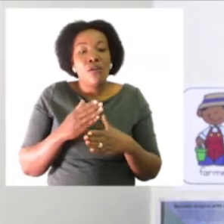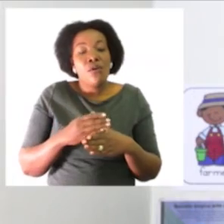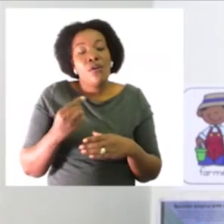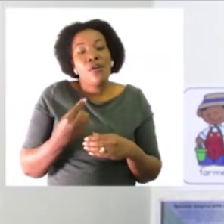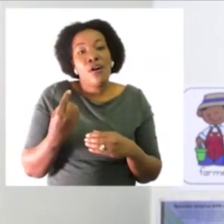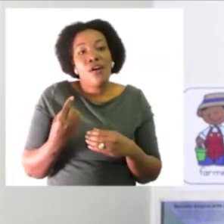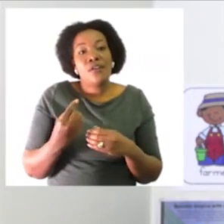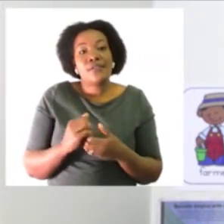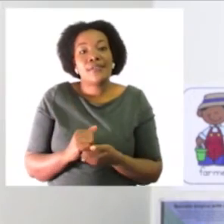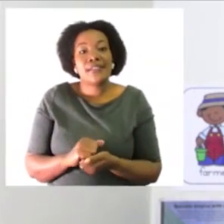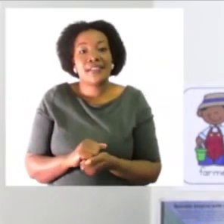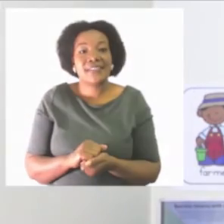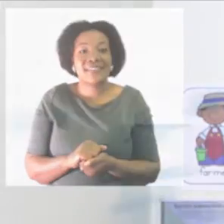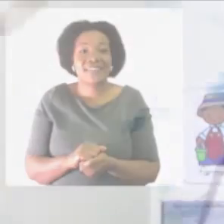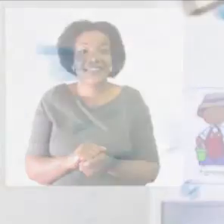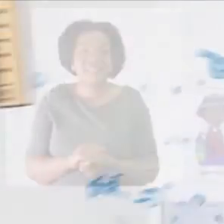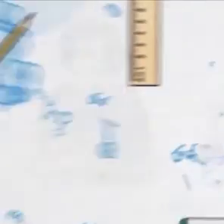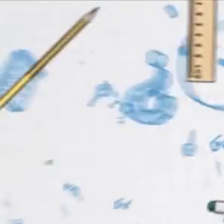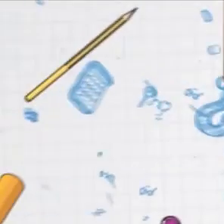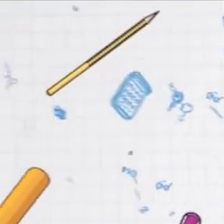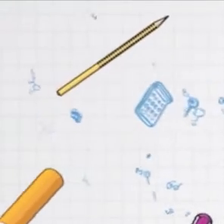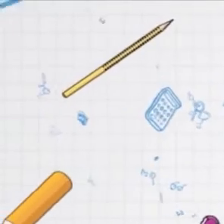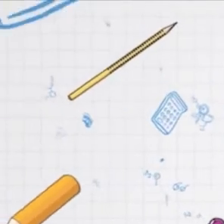on your own.